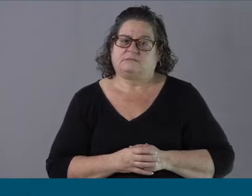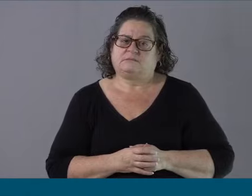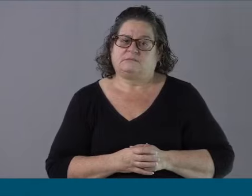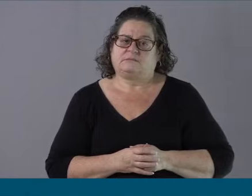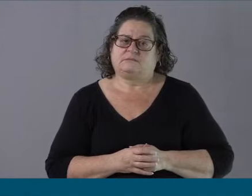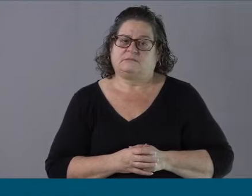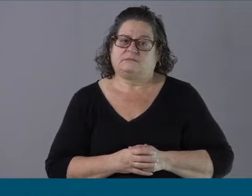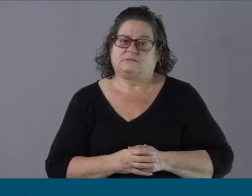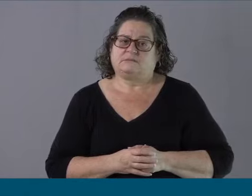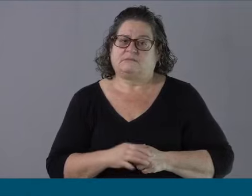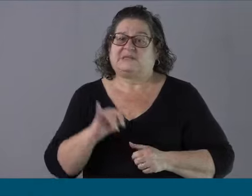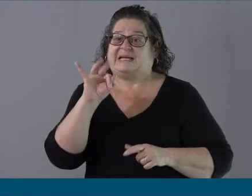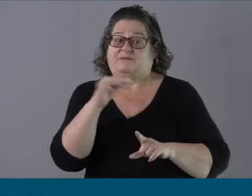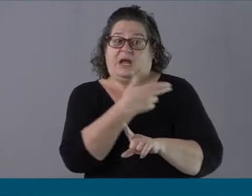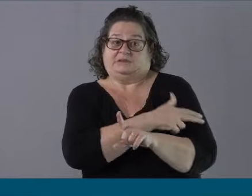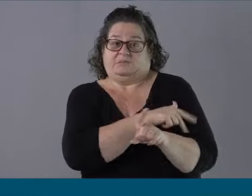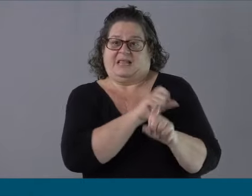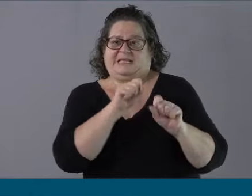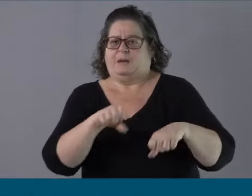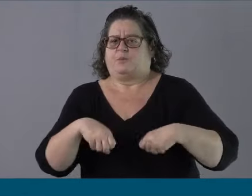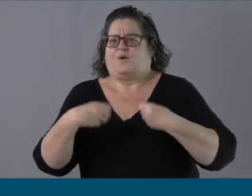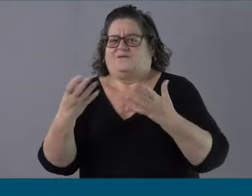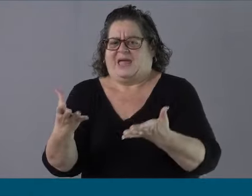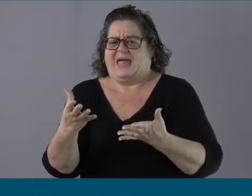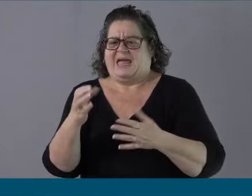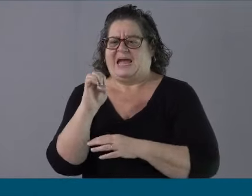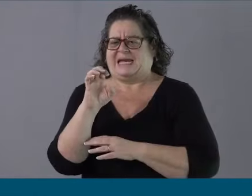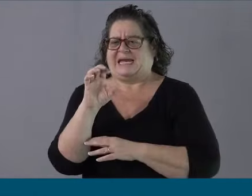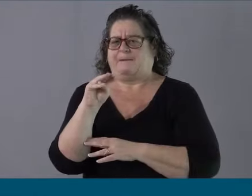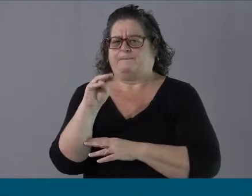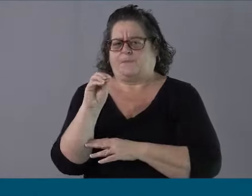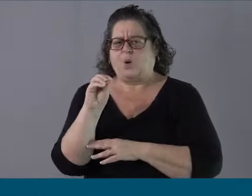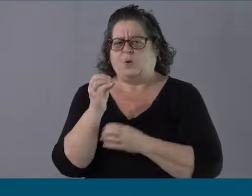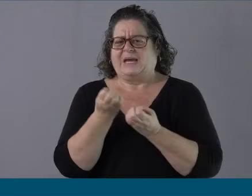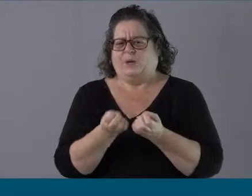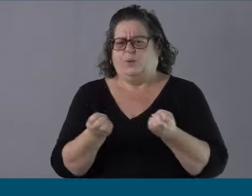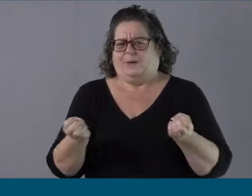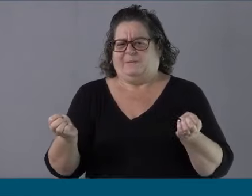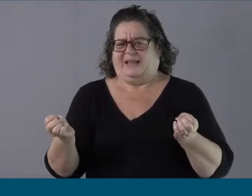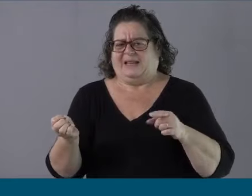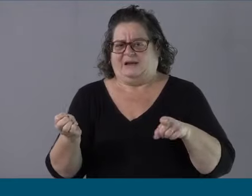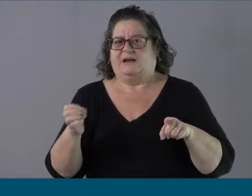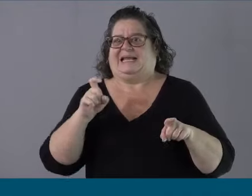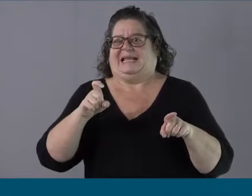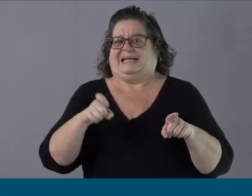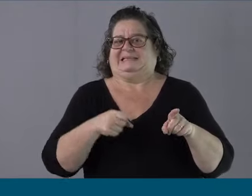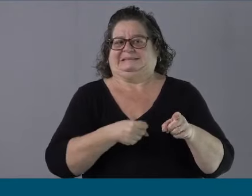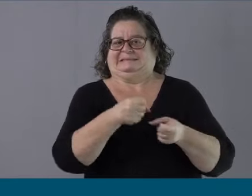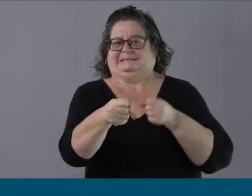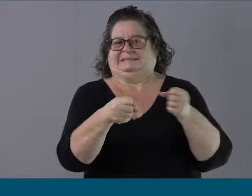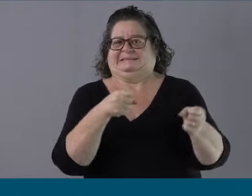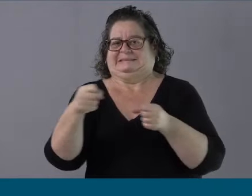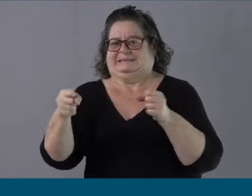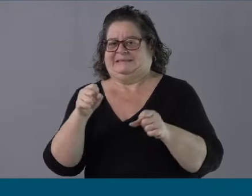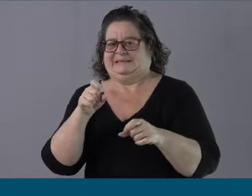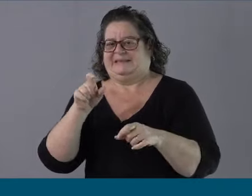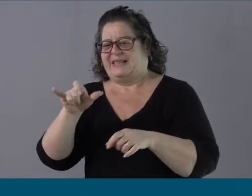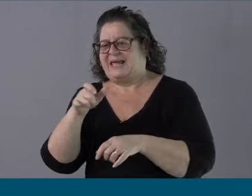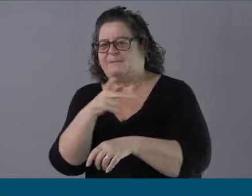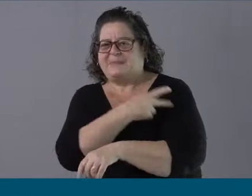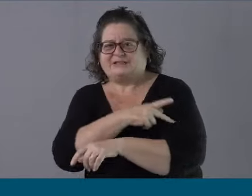that type of staffing that could support those activities. So those will be on the ground within the next week to